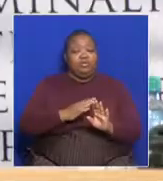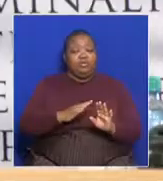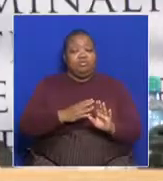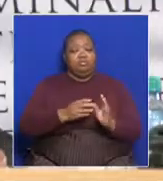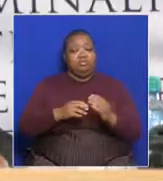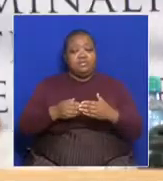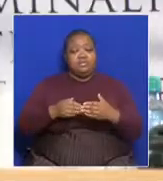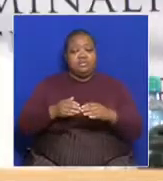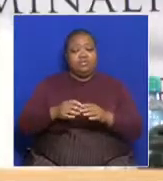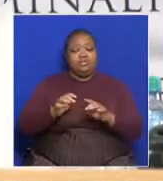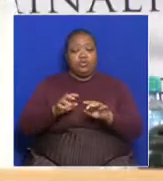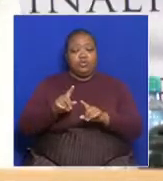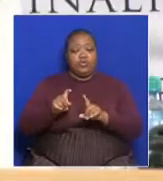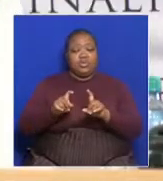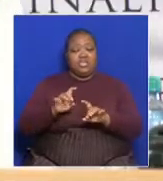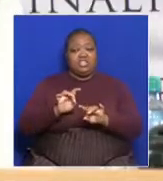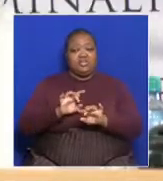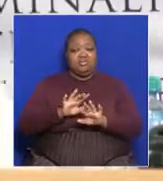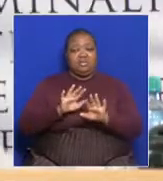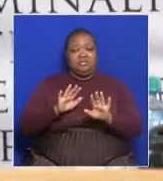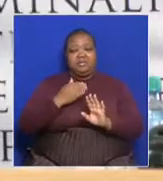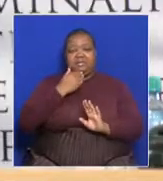just please turn to